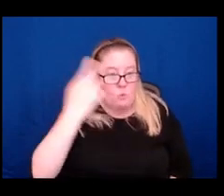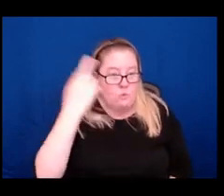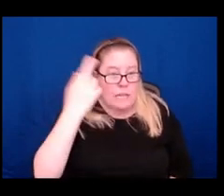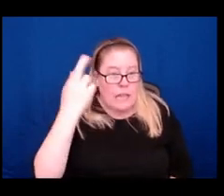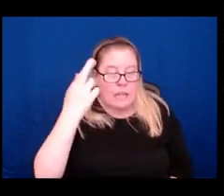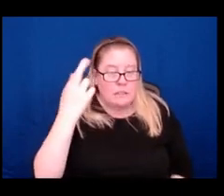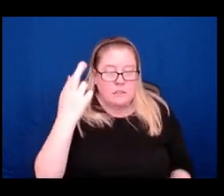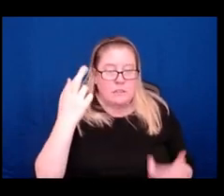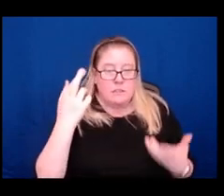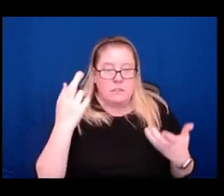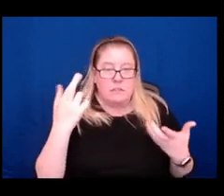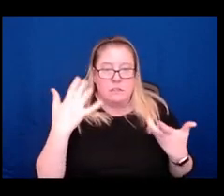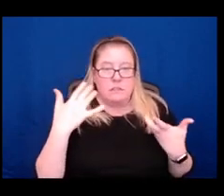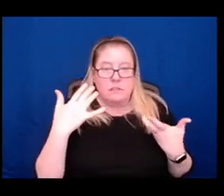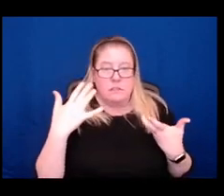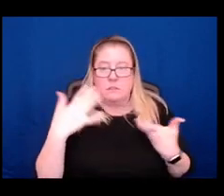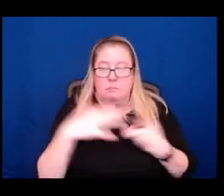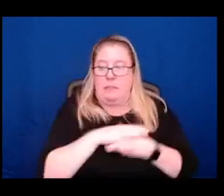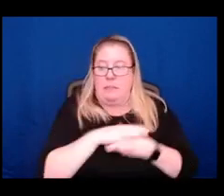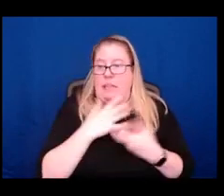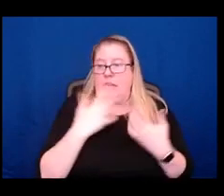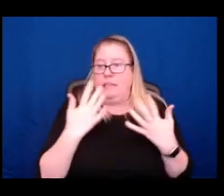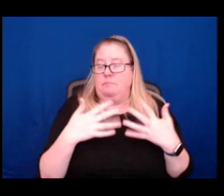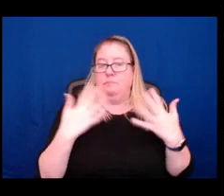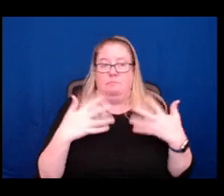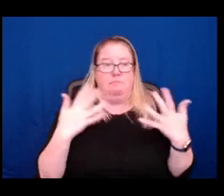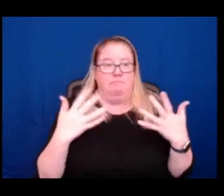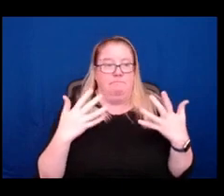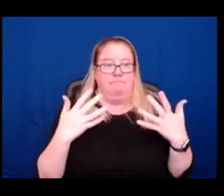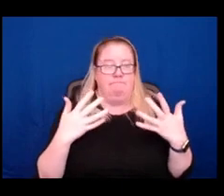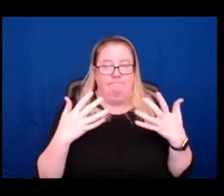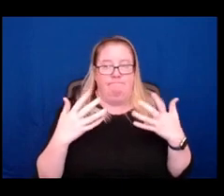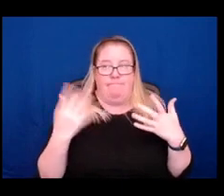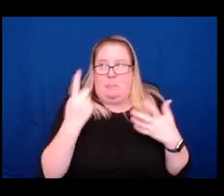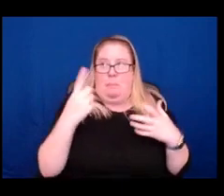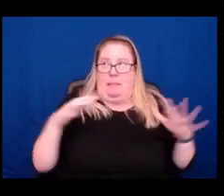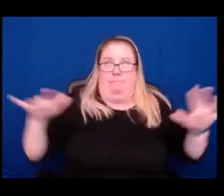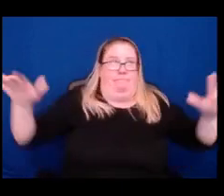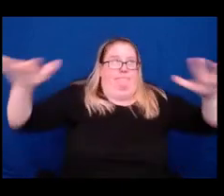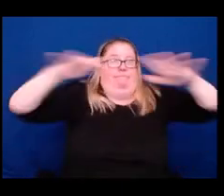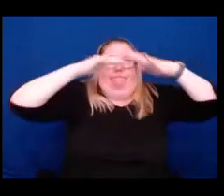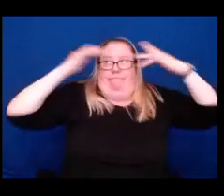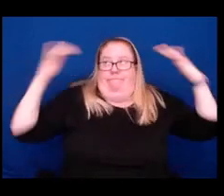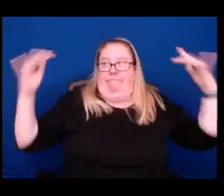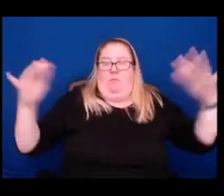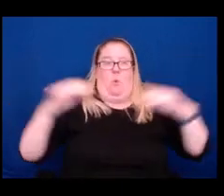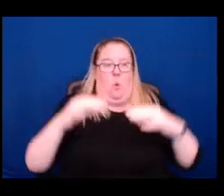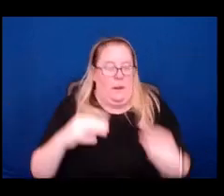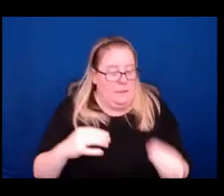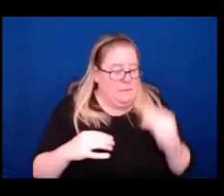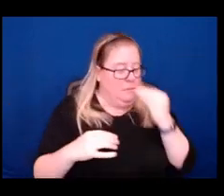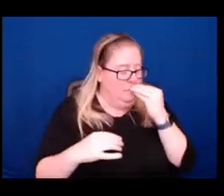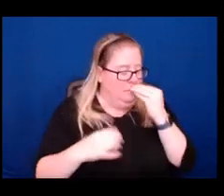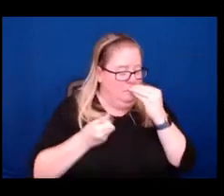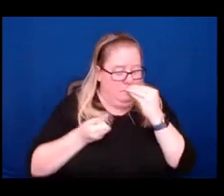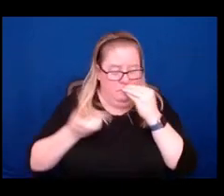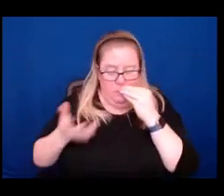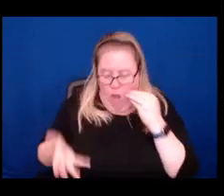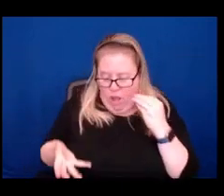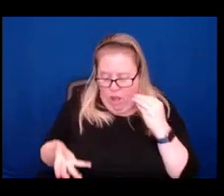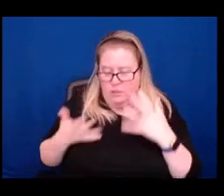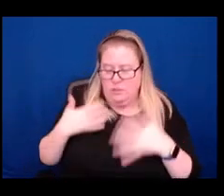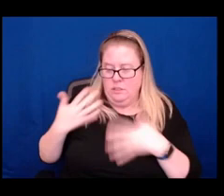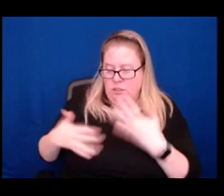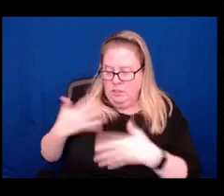completely, you know, something dealing with your environment, or something that you ate that could be affecting